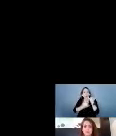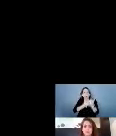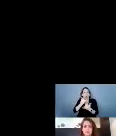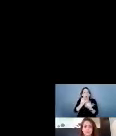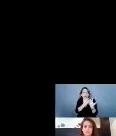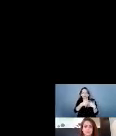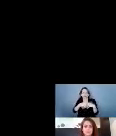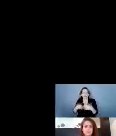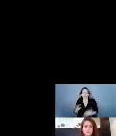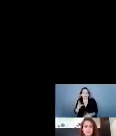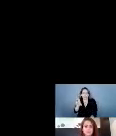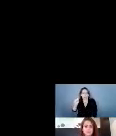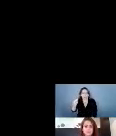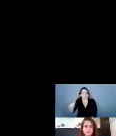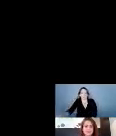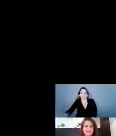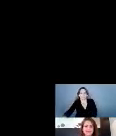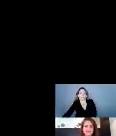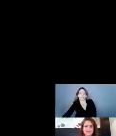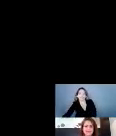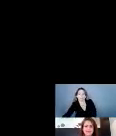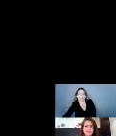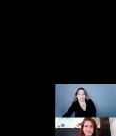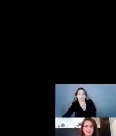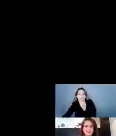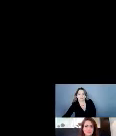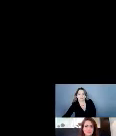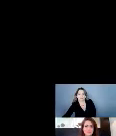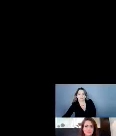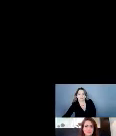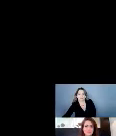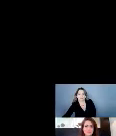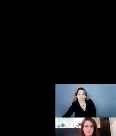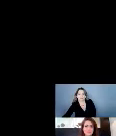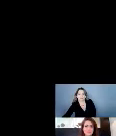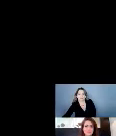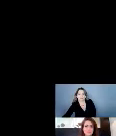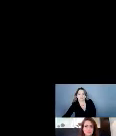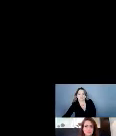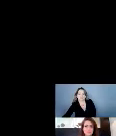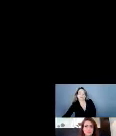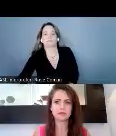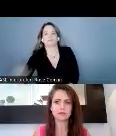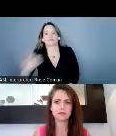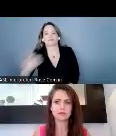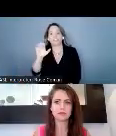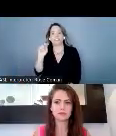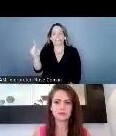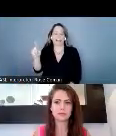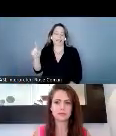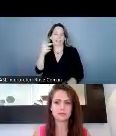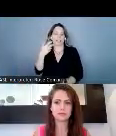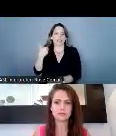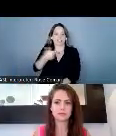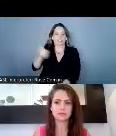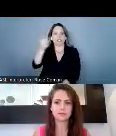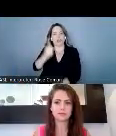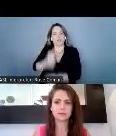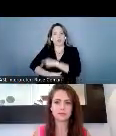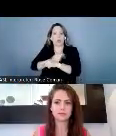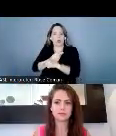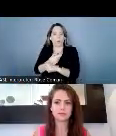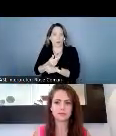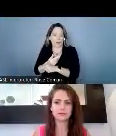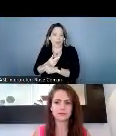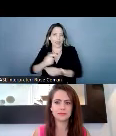jen our wonderful host for today she's the chair of the global alliance uh she did a great job with it with the intros but again